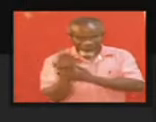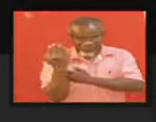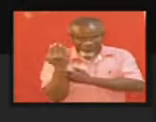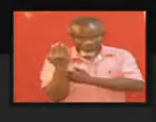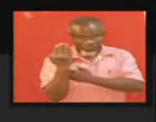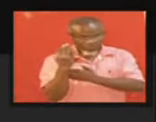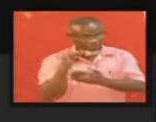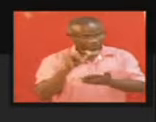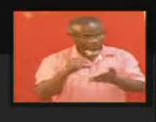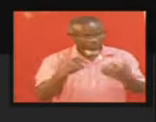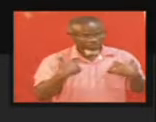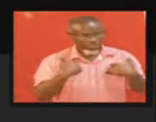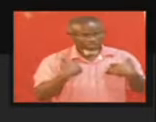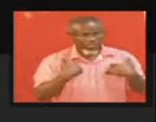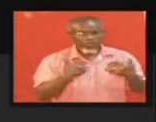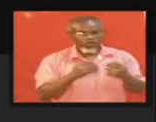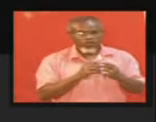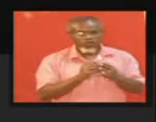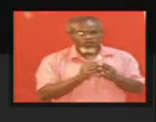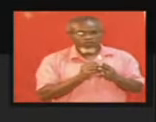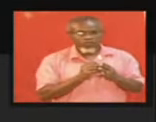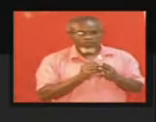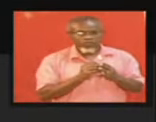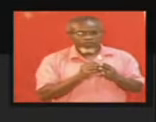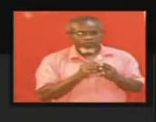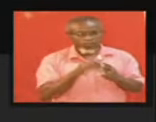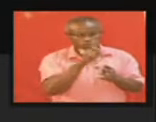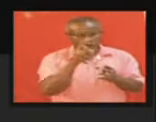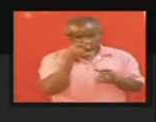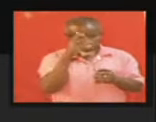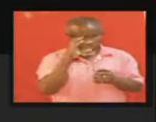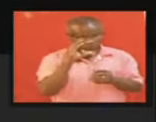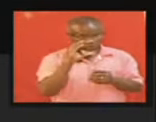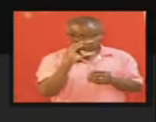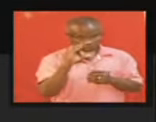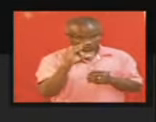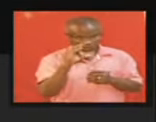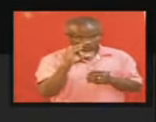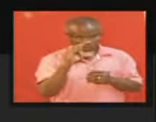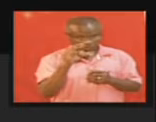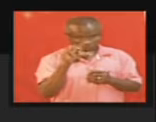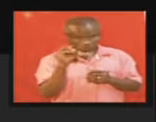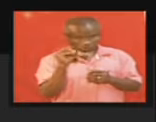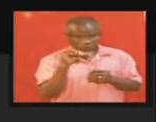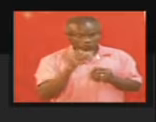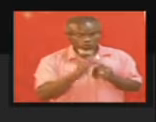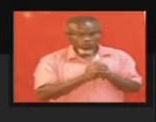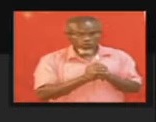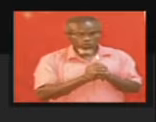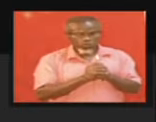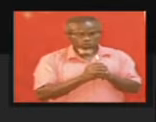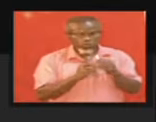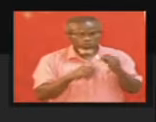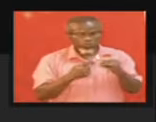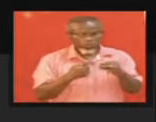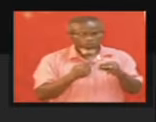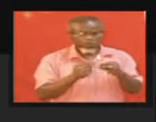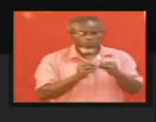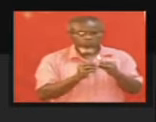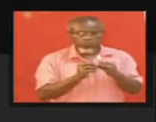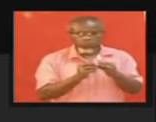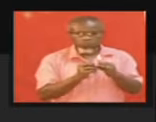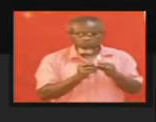I just have a question for the demo, Dr. Parshuram. It has to do with the lot of learning health checks